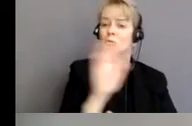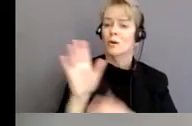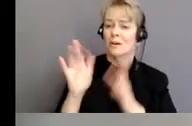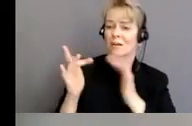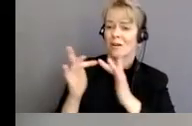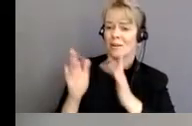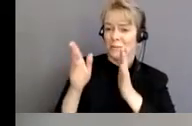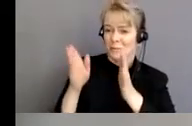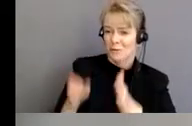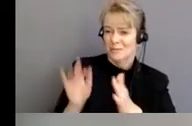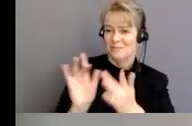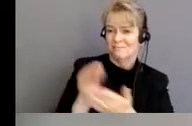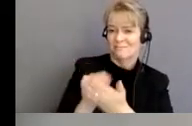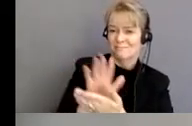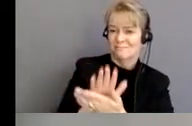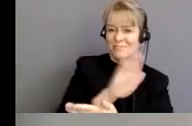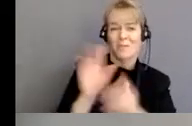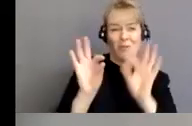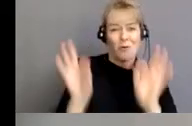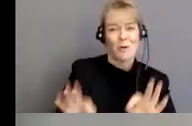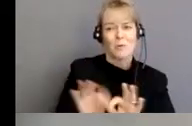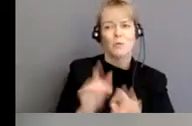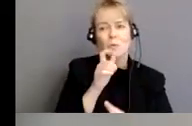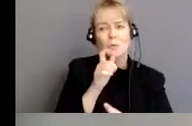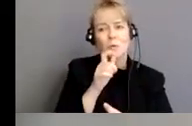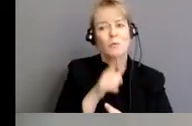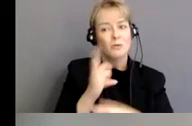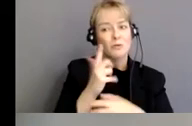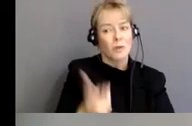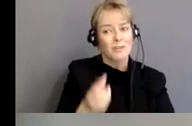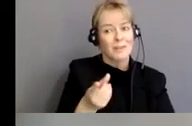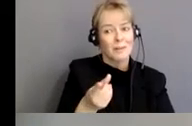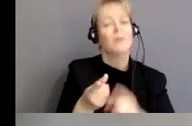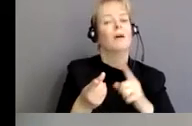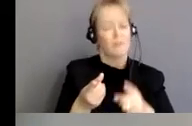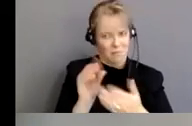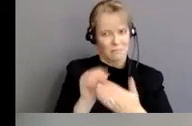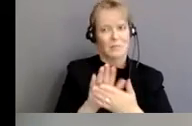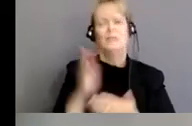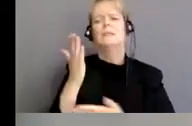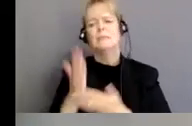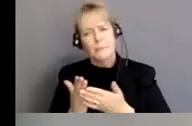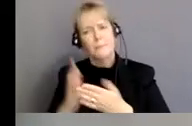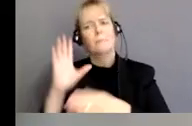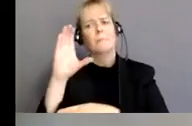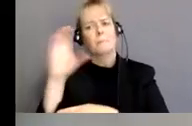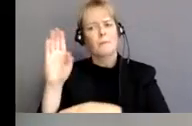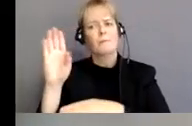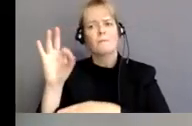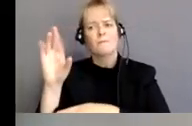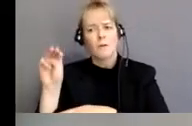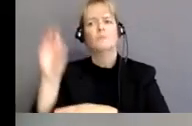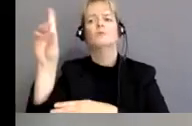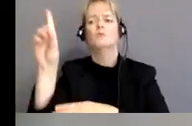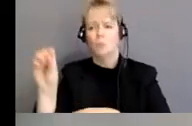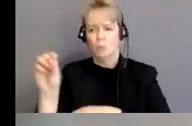this form. And this is something that some firms have been doing, and some have not, and it's something that we want all